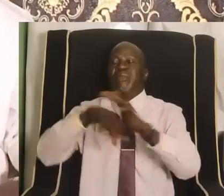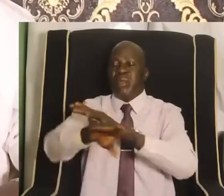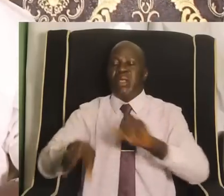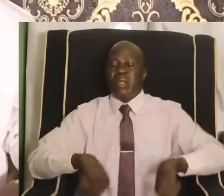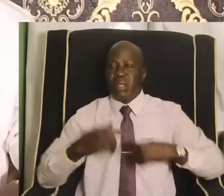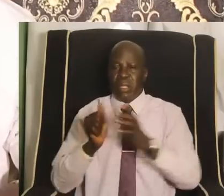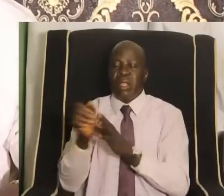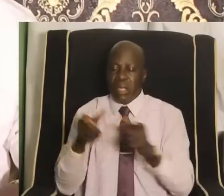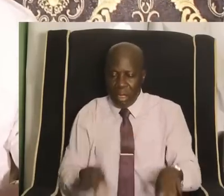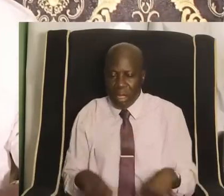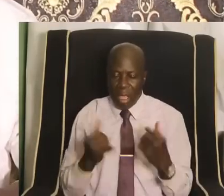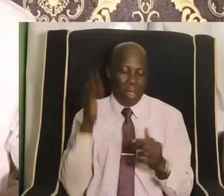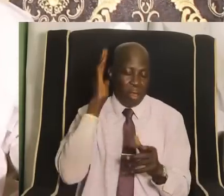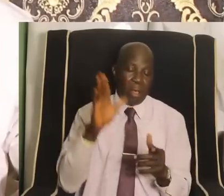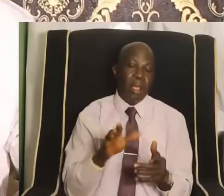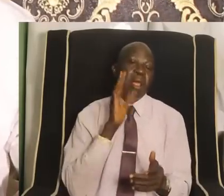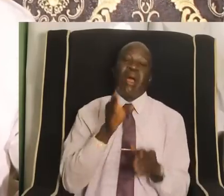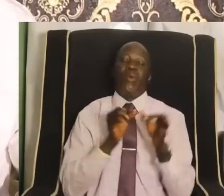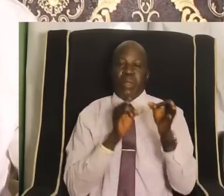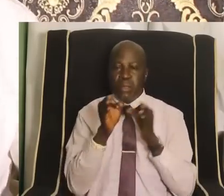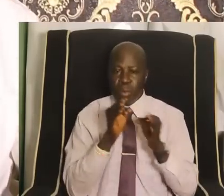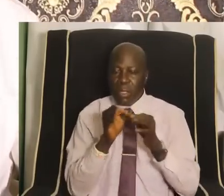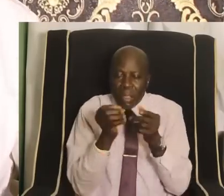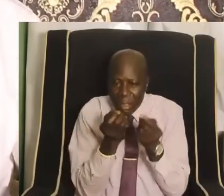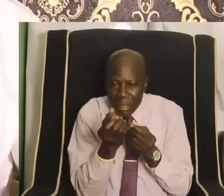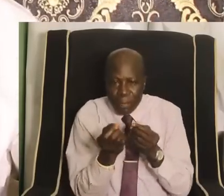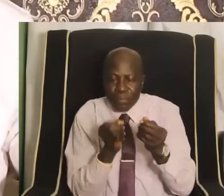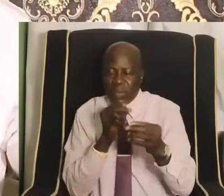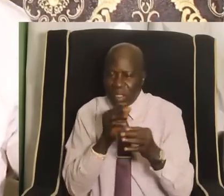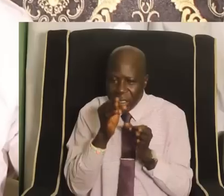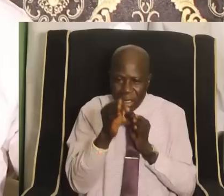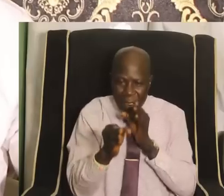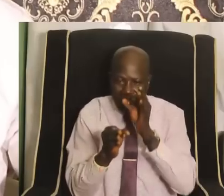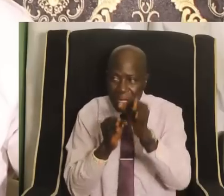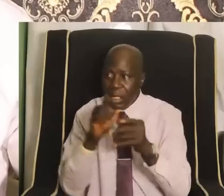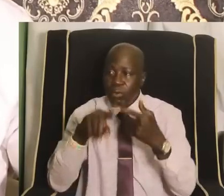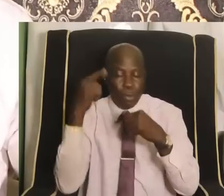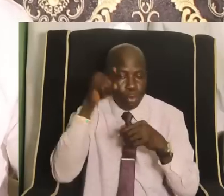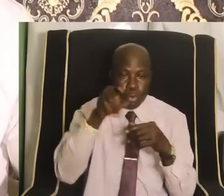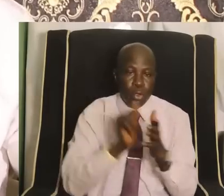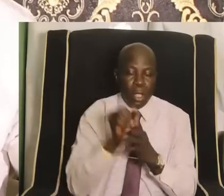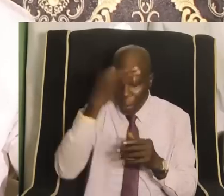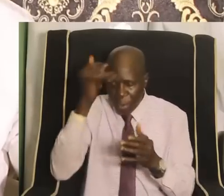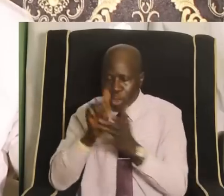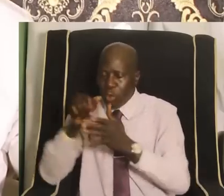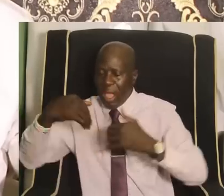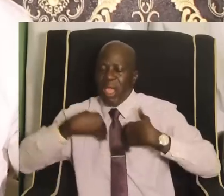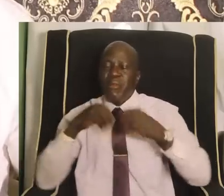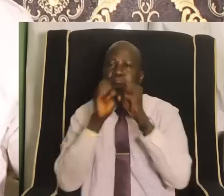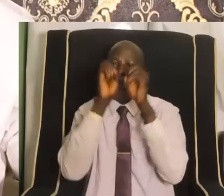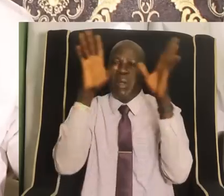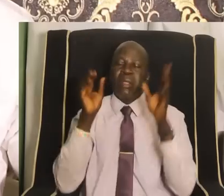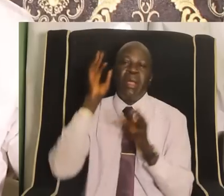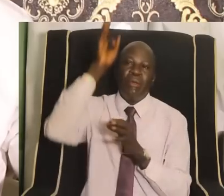heaven will do correction in your life. Masalaye. I will expatiate. Well, to my view. Gradually for you to understand. Because you have a brighter